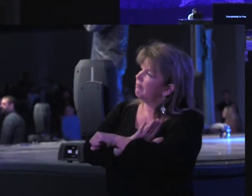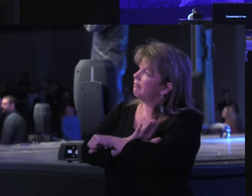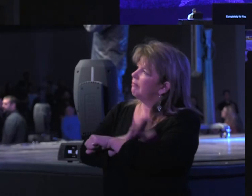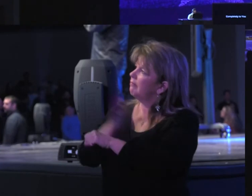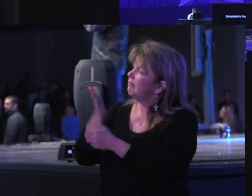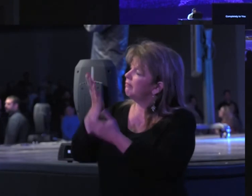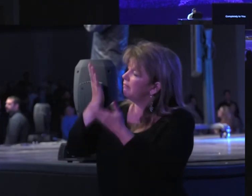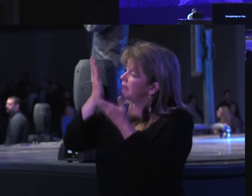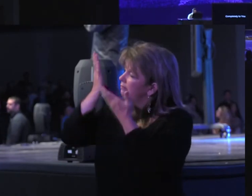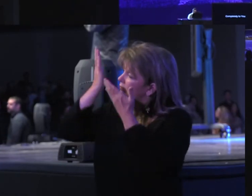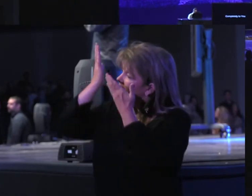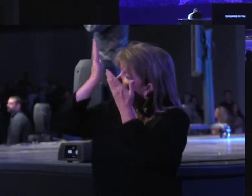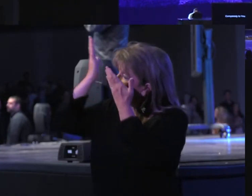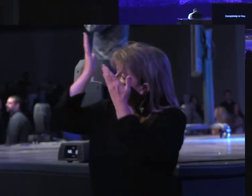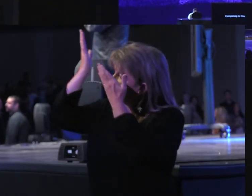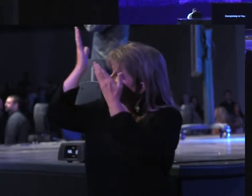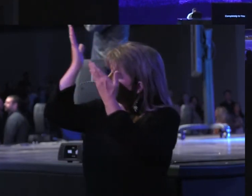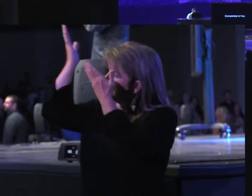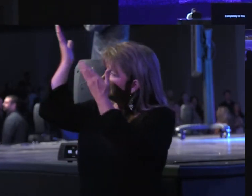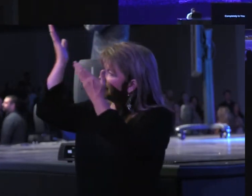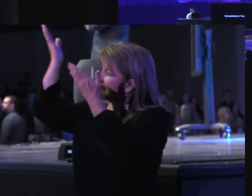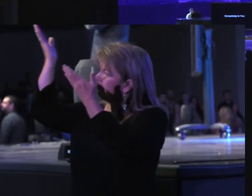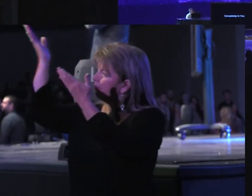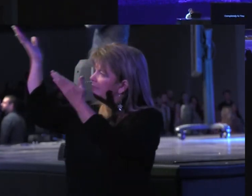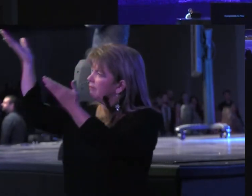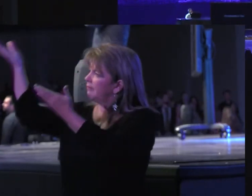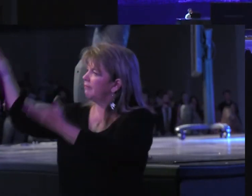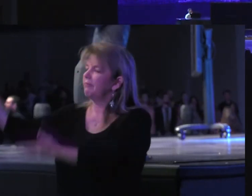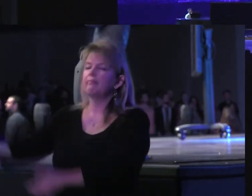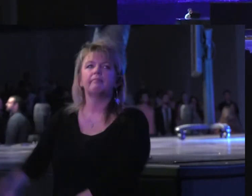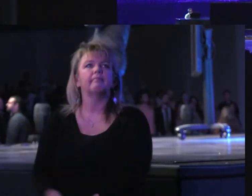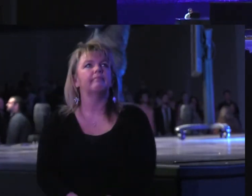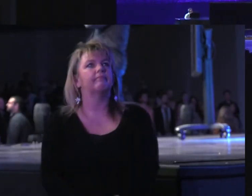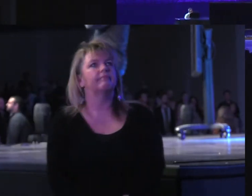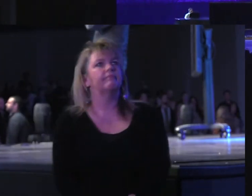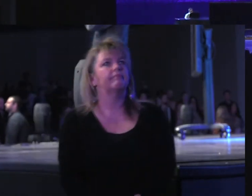completely to